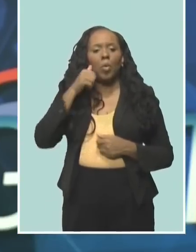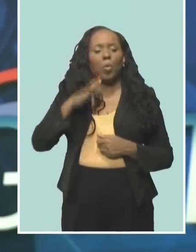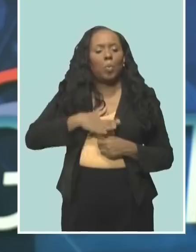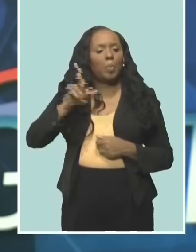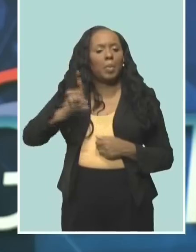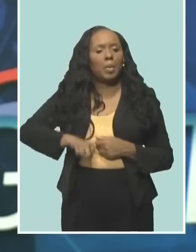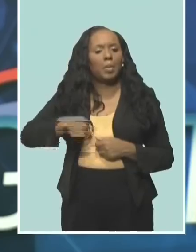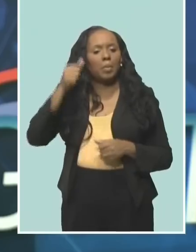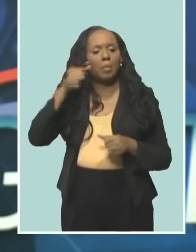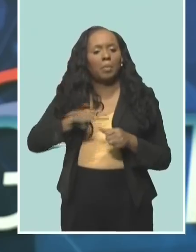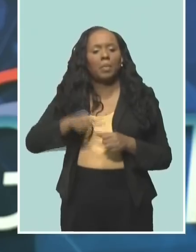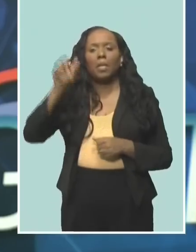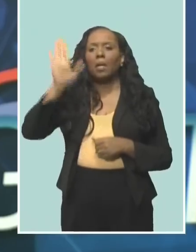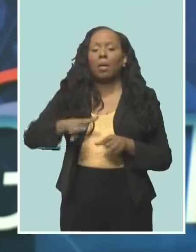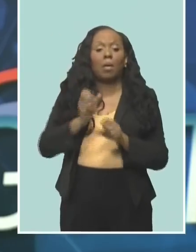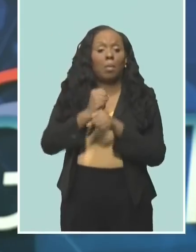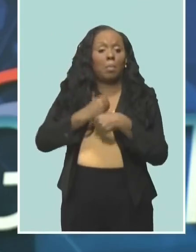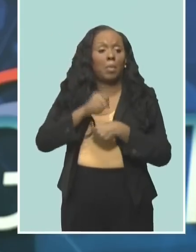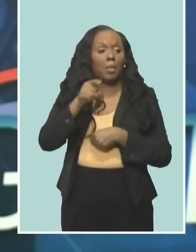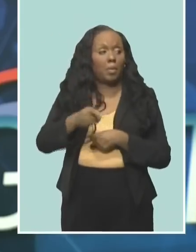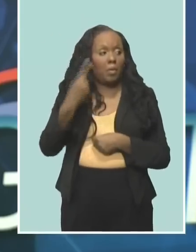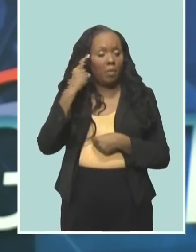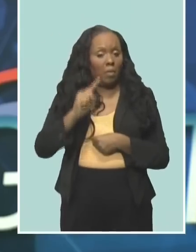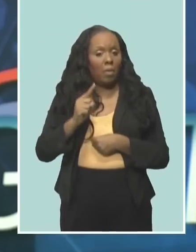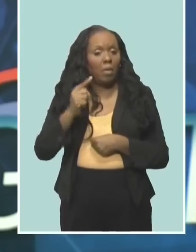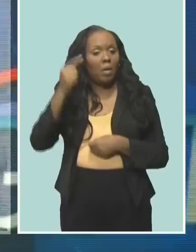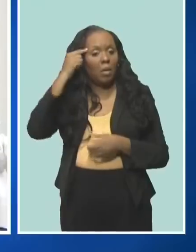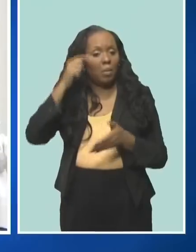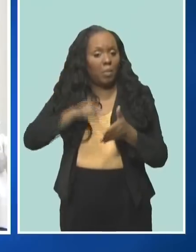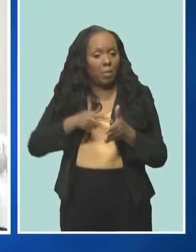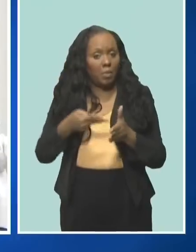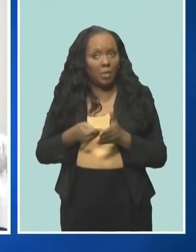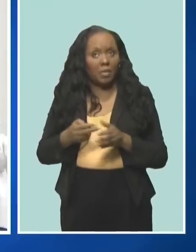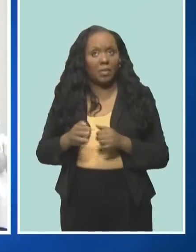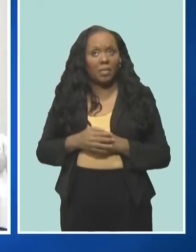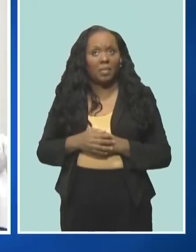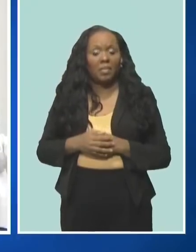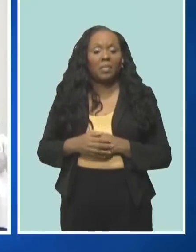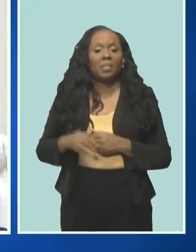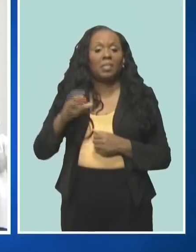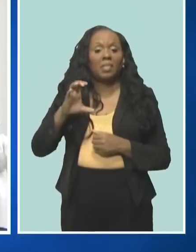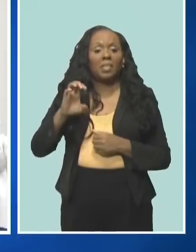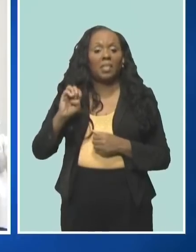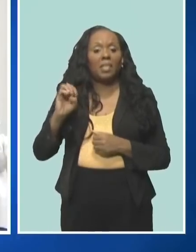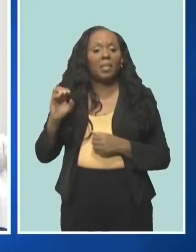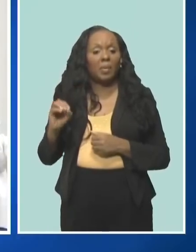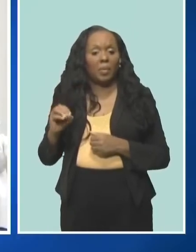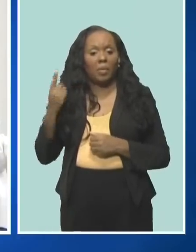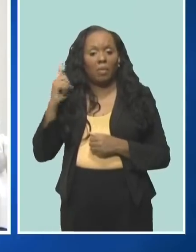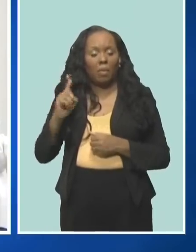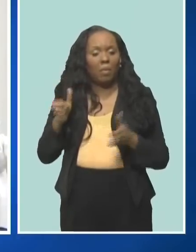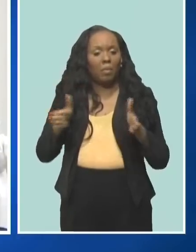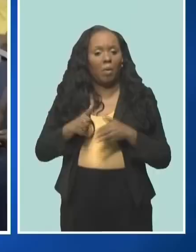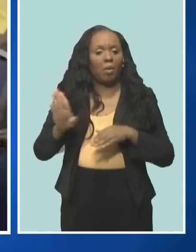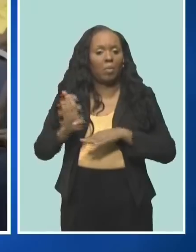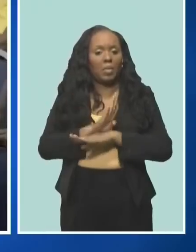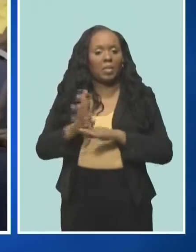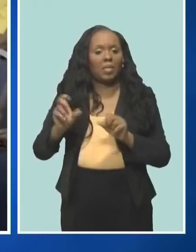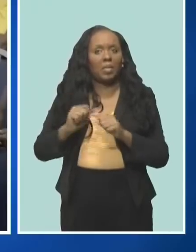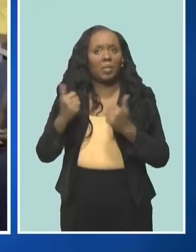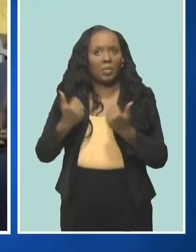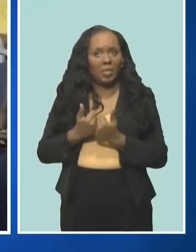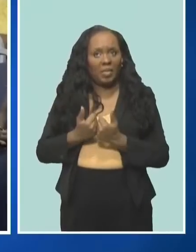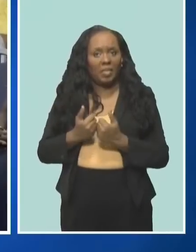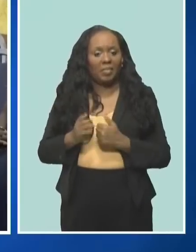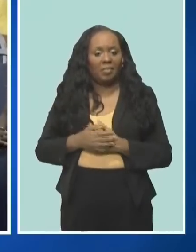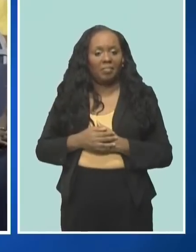them for a purpose. The reminder is coming from Chief Executive Officer of the Small Business Association, Dr. Lynette Holder. Dr.